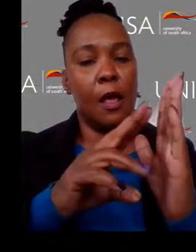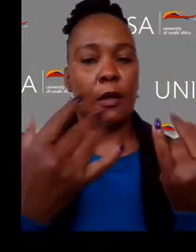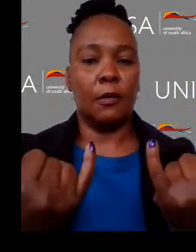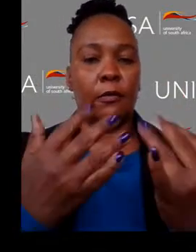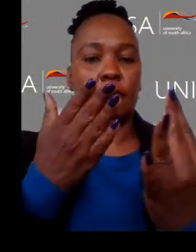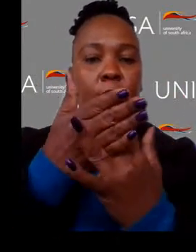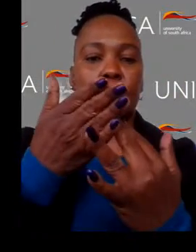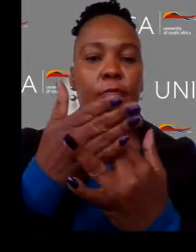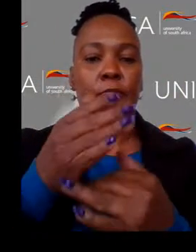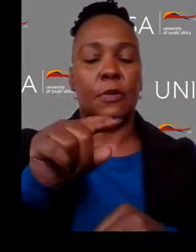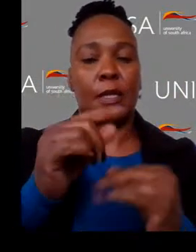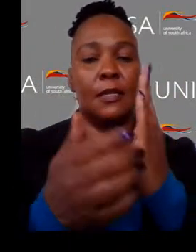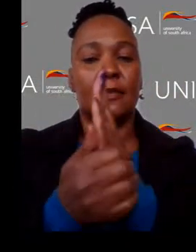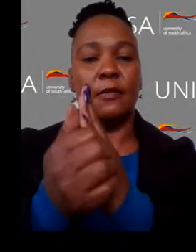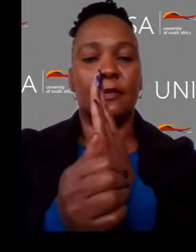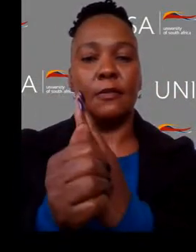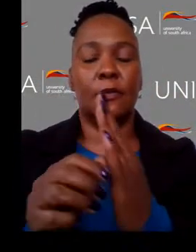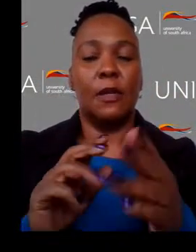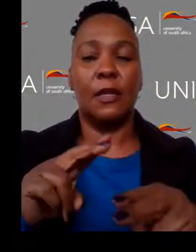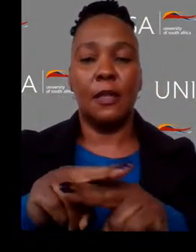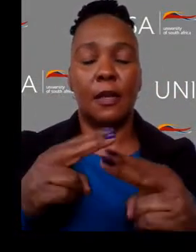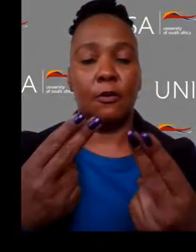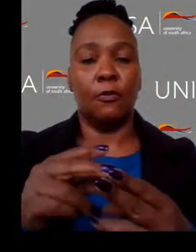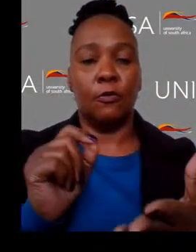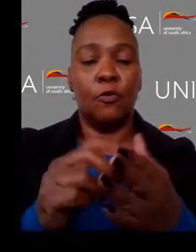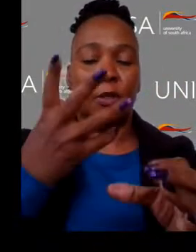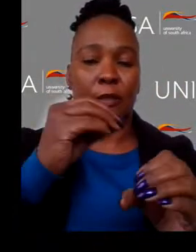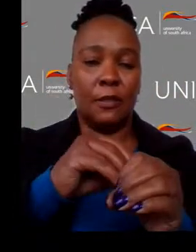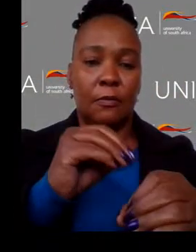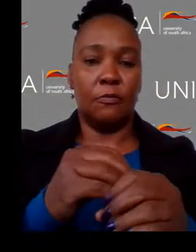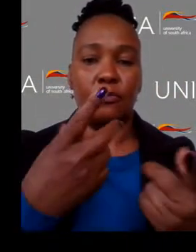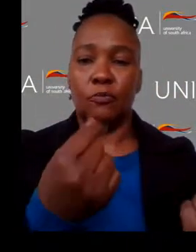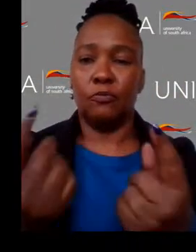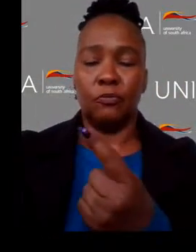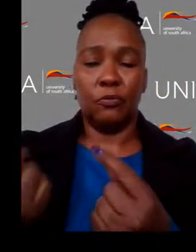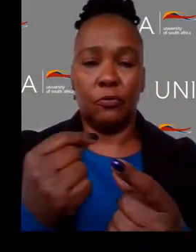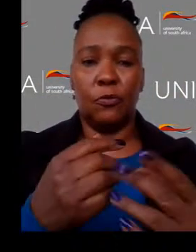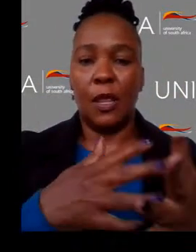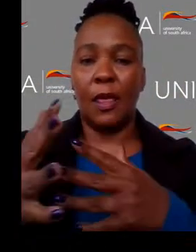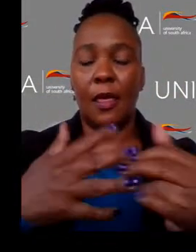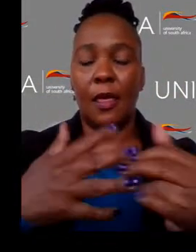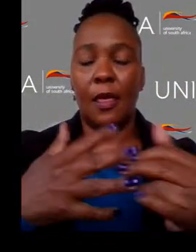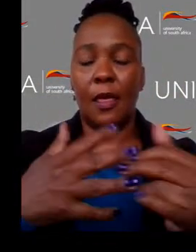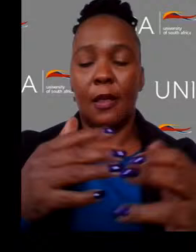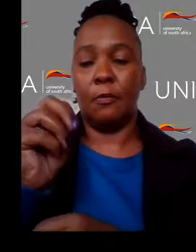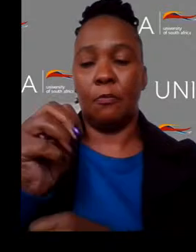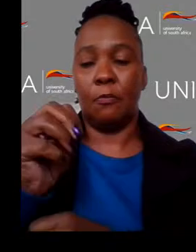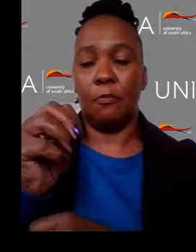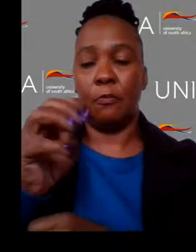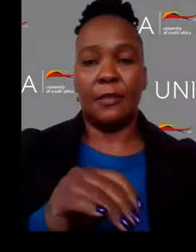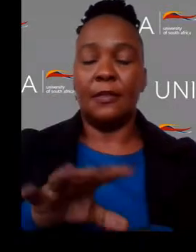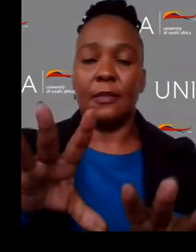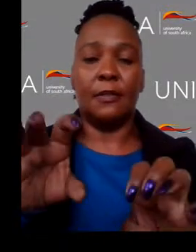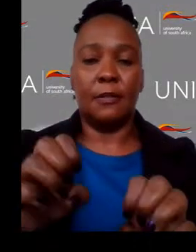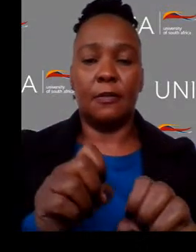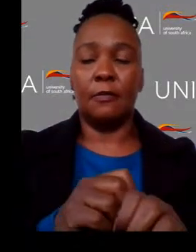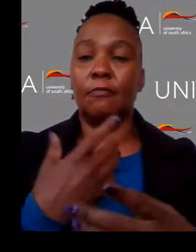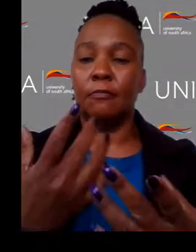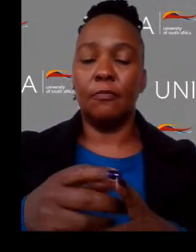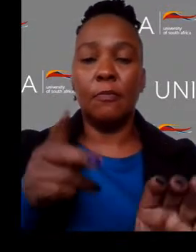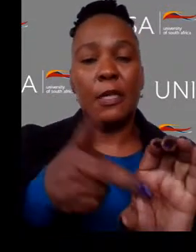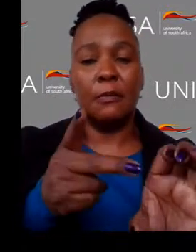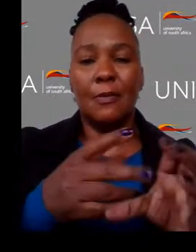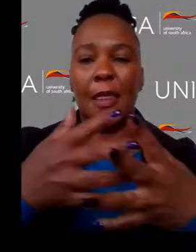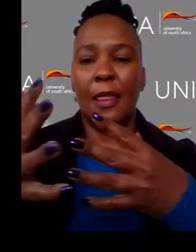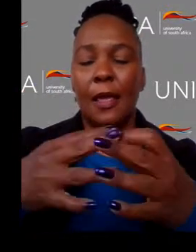the site without logging in. But if you're going to do any of the mock exams, participate in any of the activities,